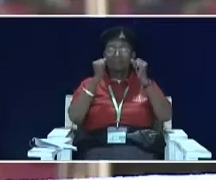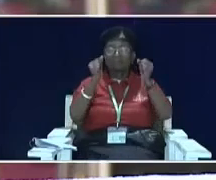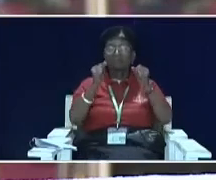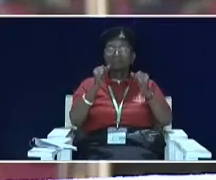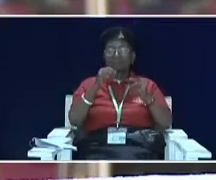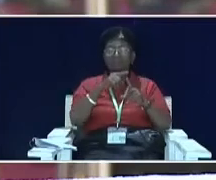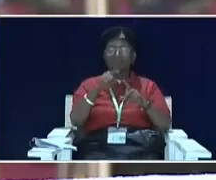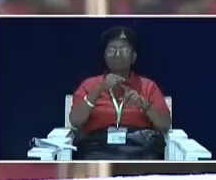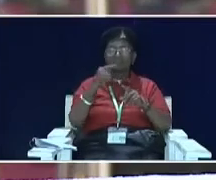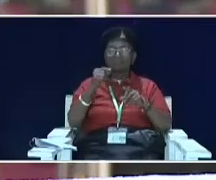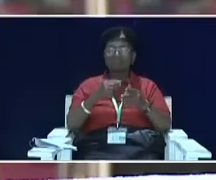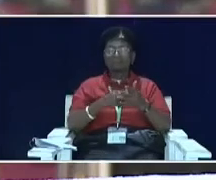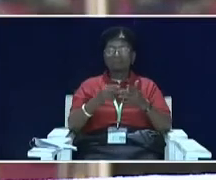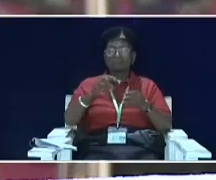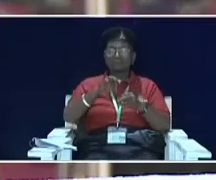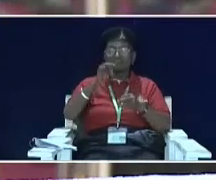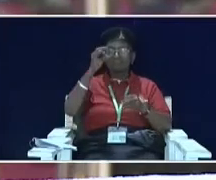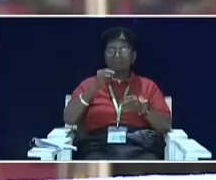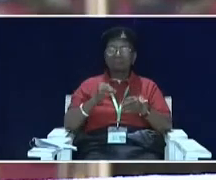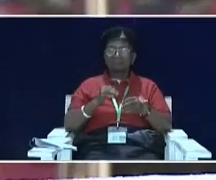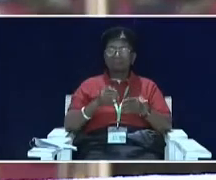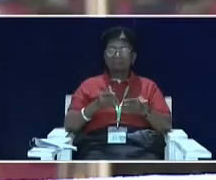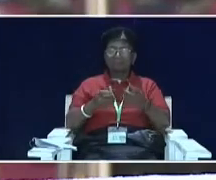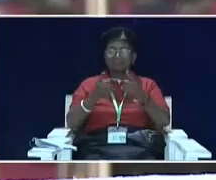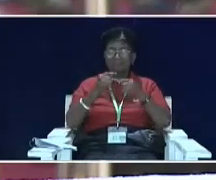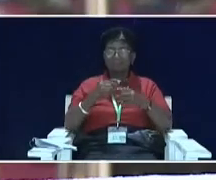upon you. Power.